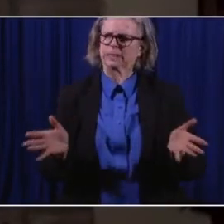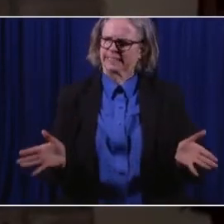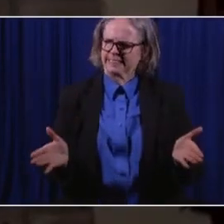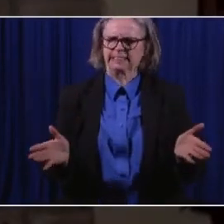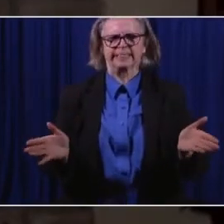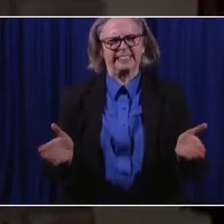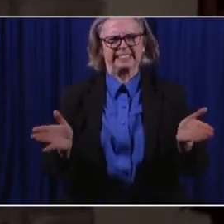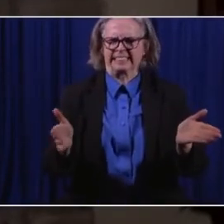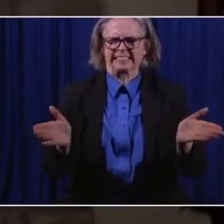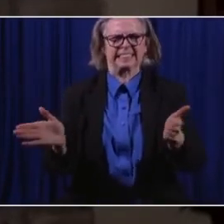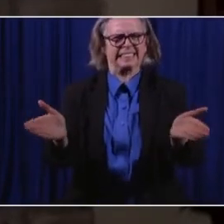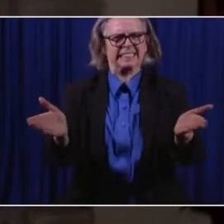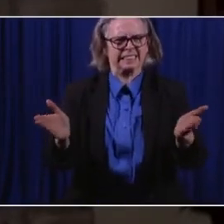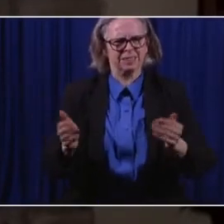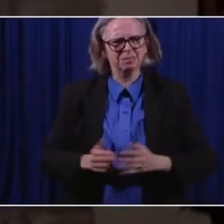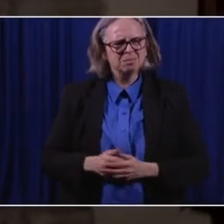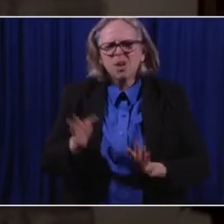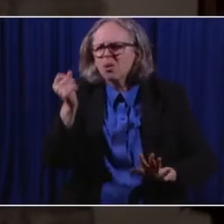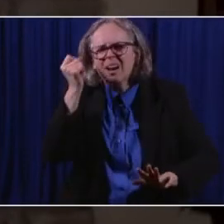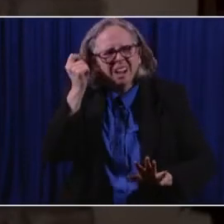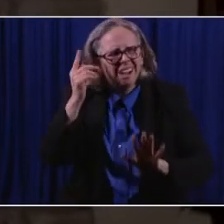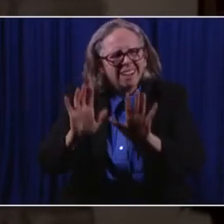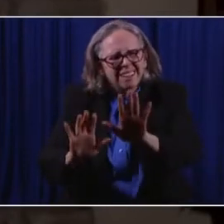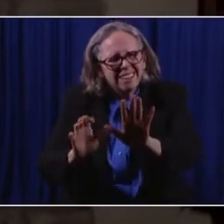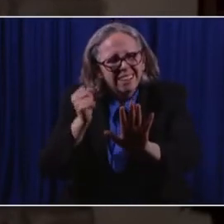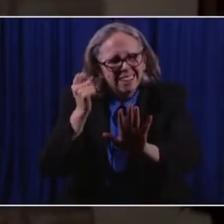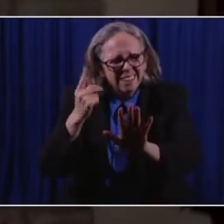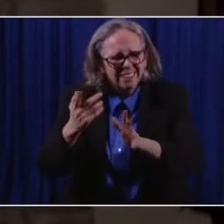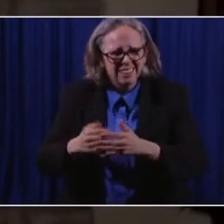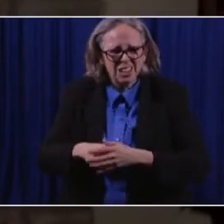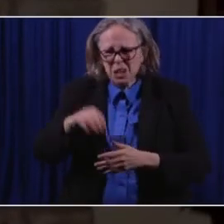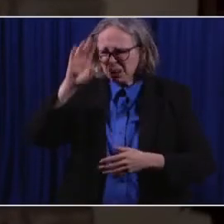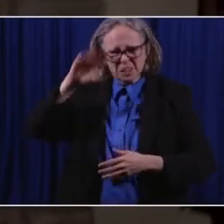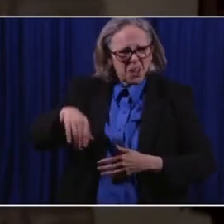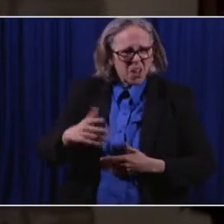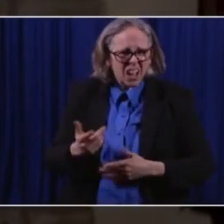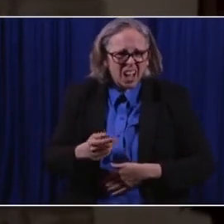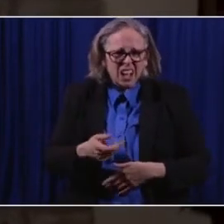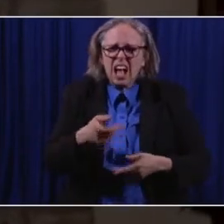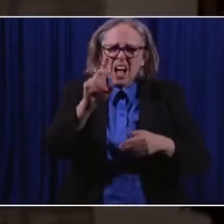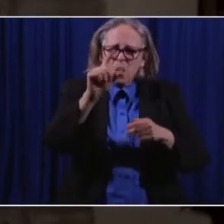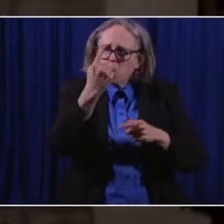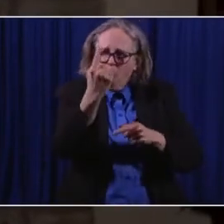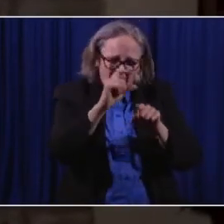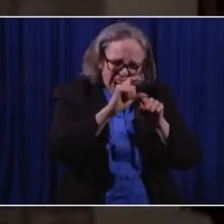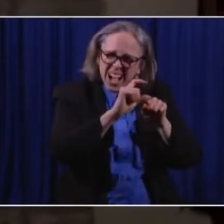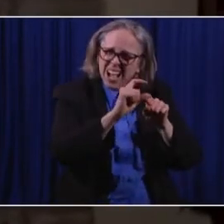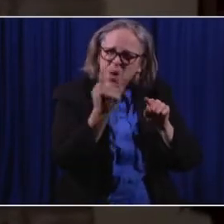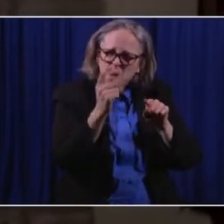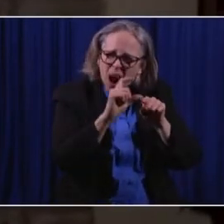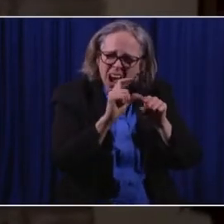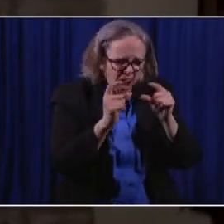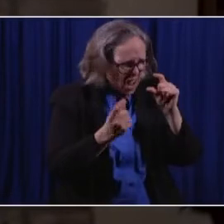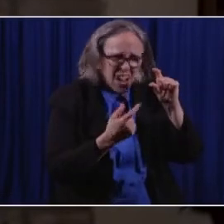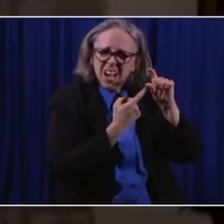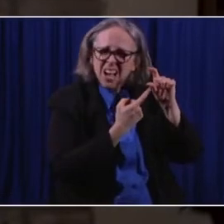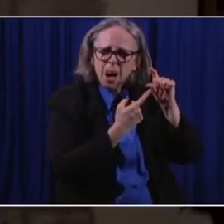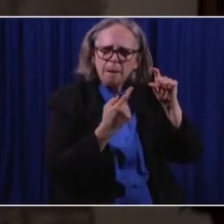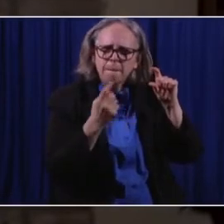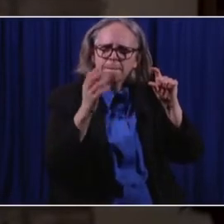know that a dose sitting somewhere, not in a person, is a missed opportunity. Now, it won't be completely